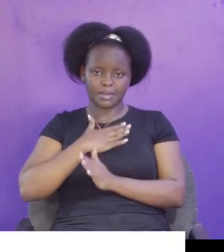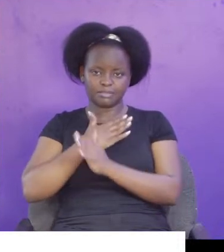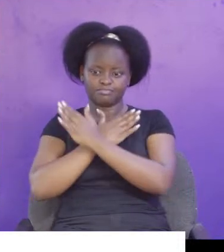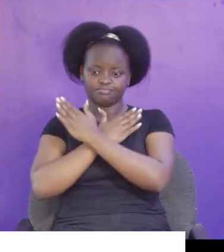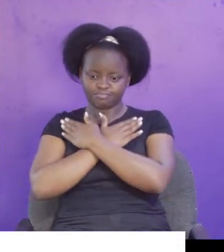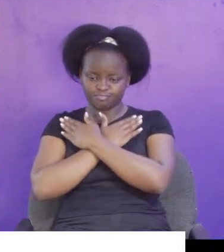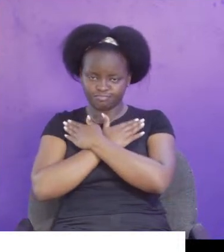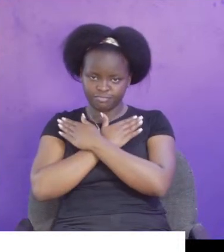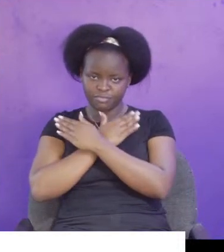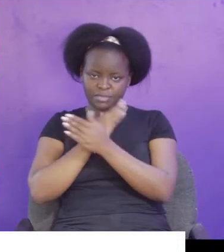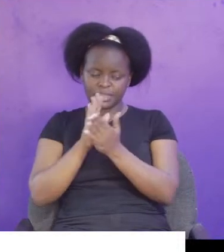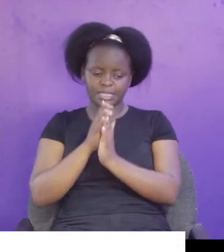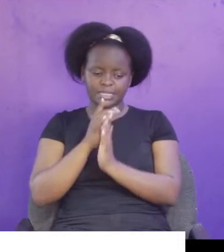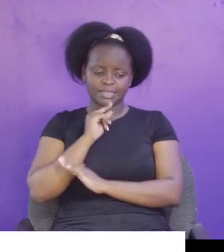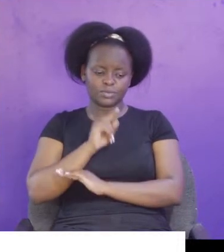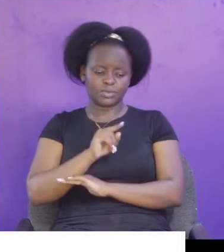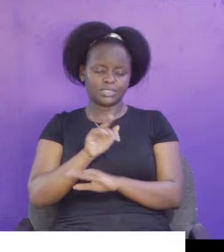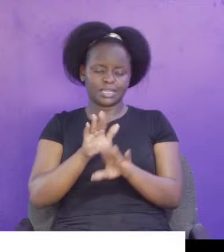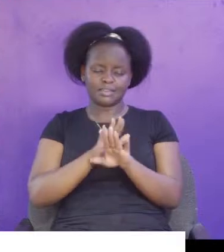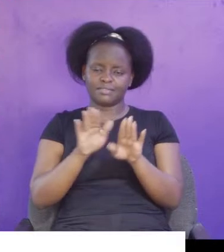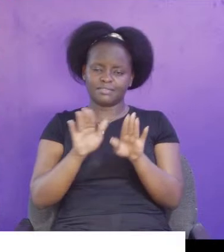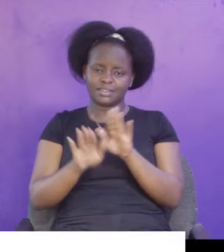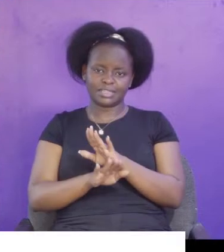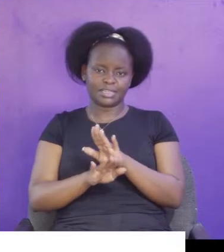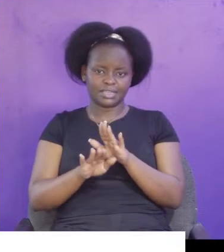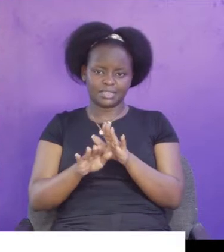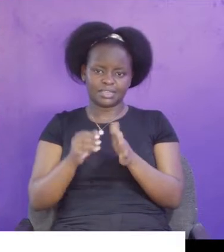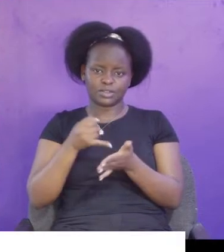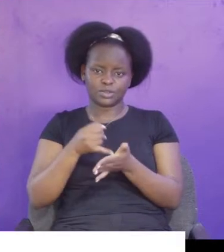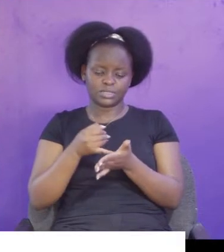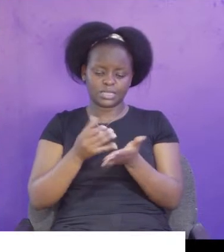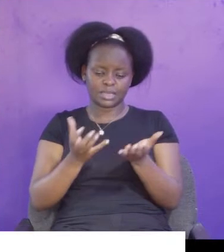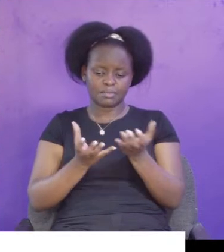was everything, including business partnership.